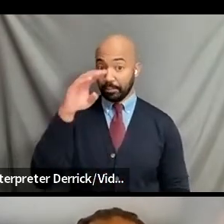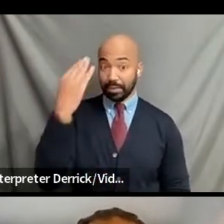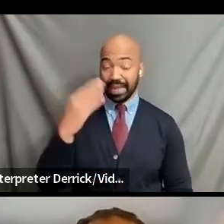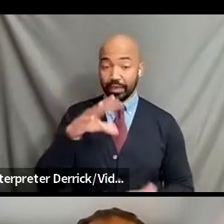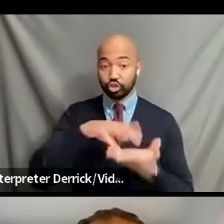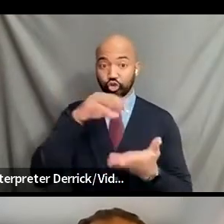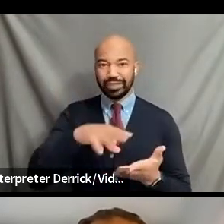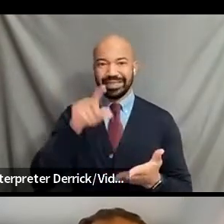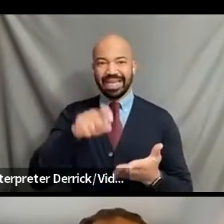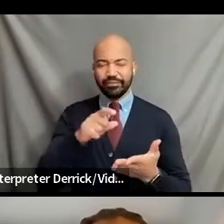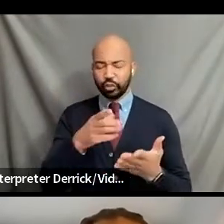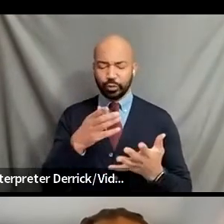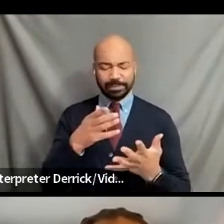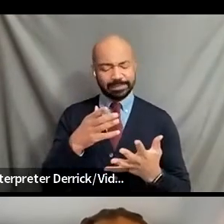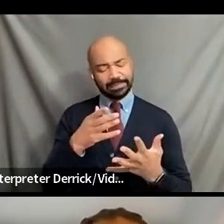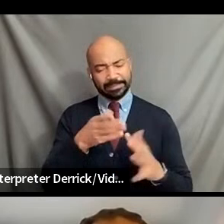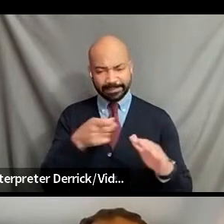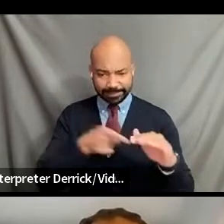navigate that, especially.